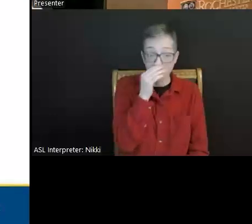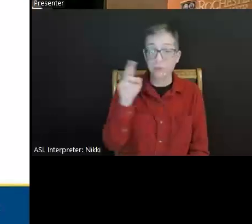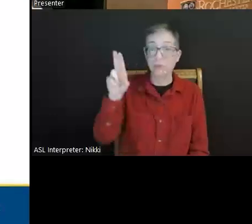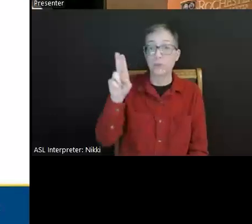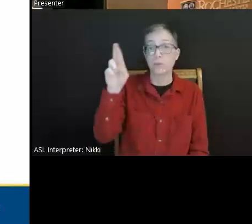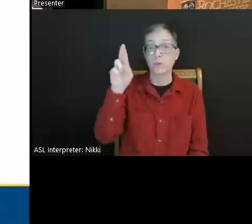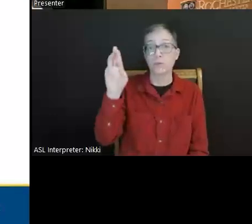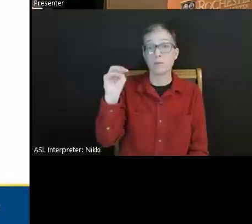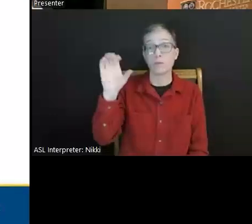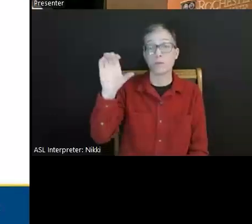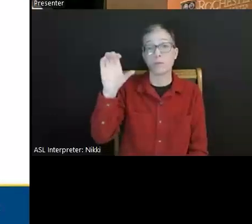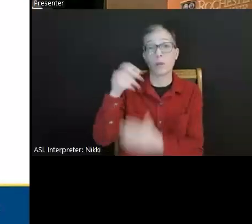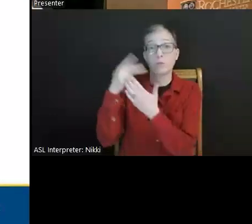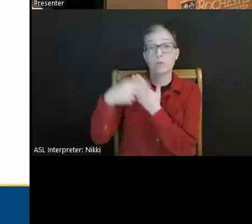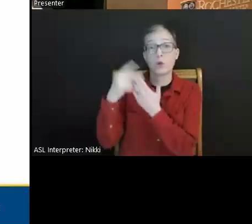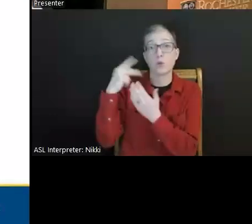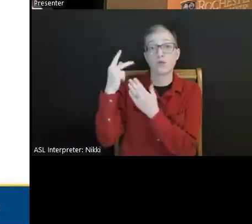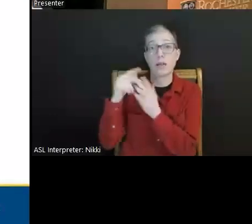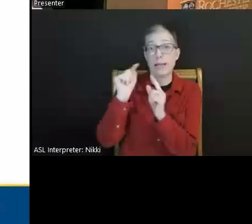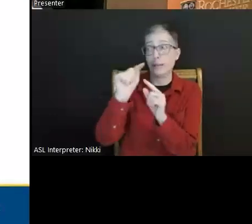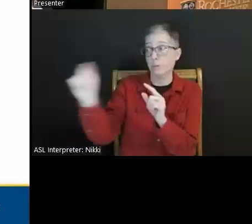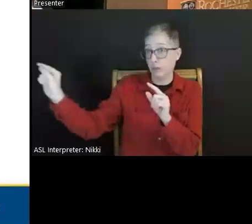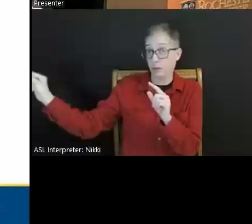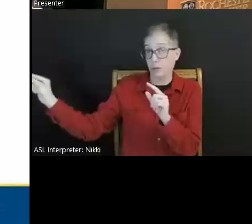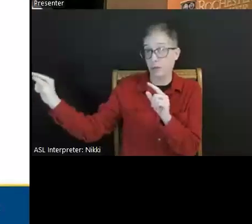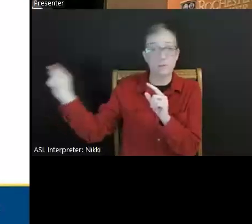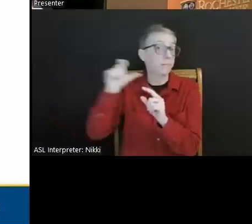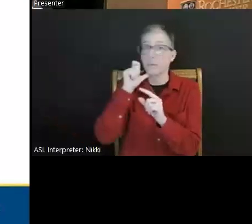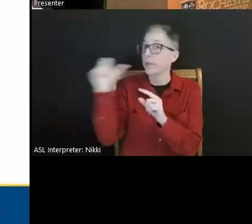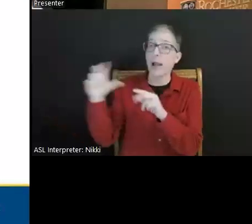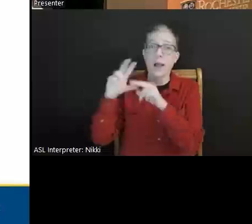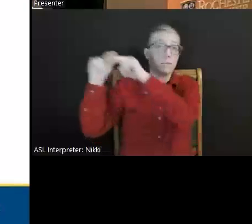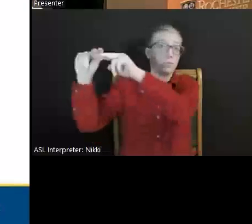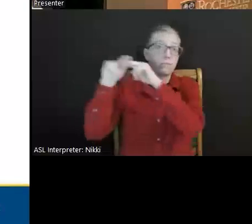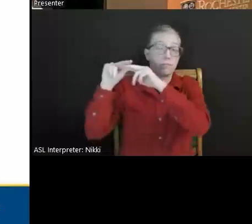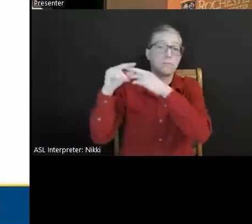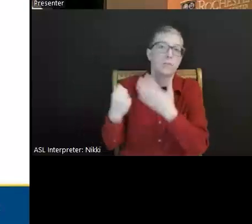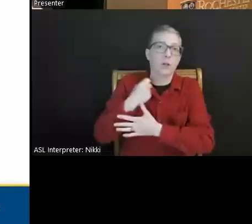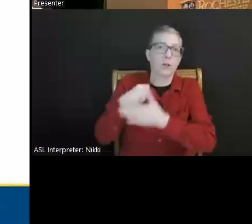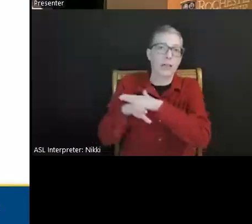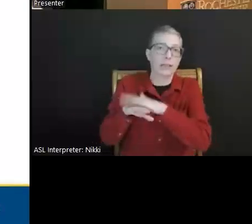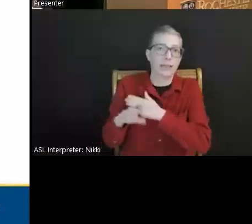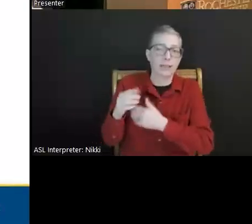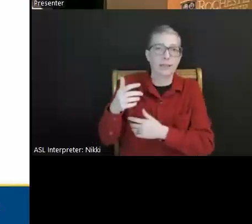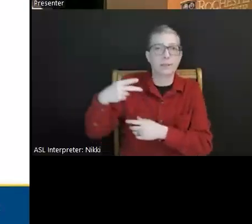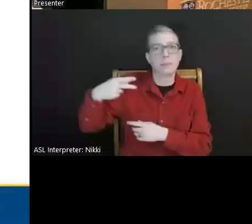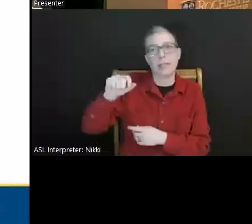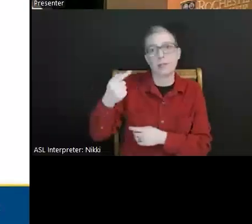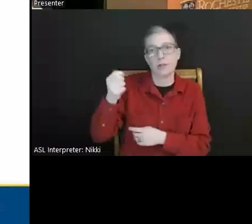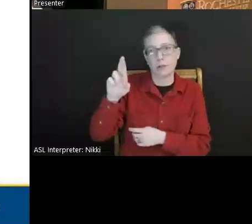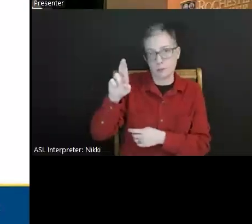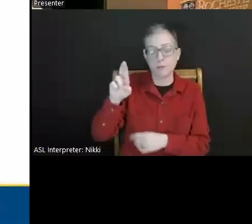URMC programs that are not using the priority access pager, those individuals